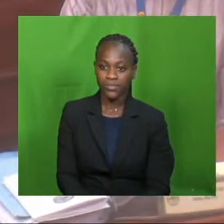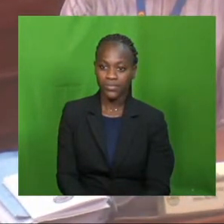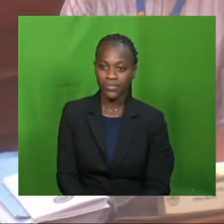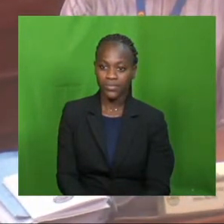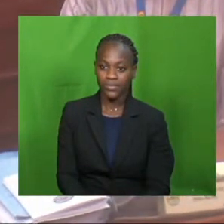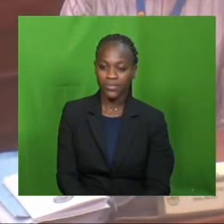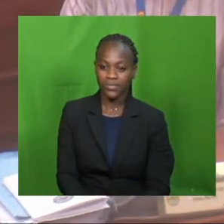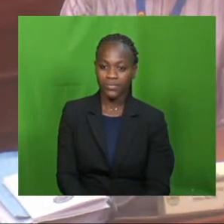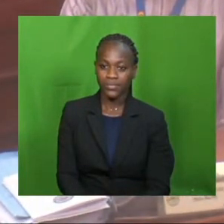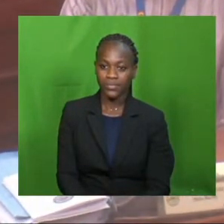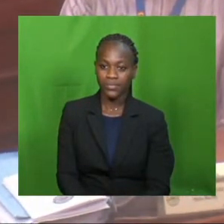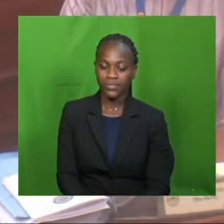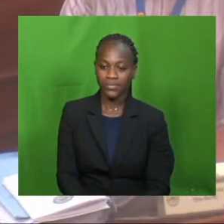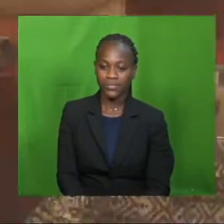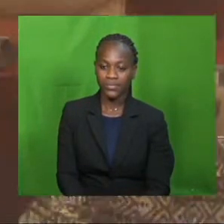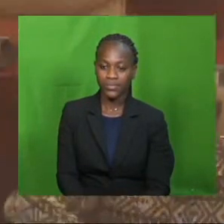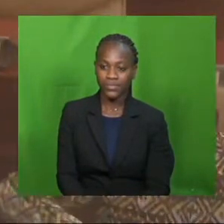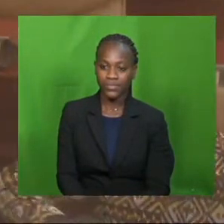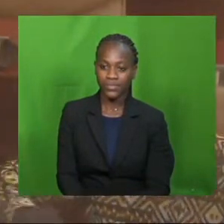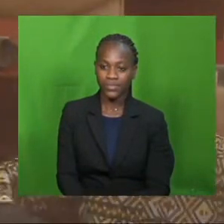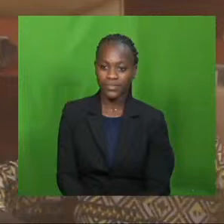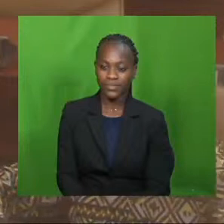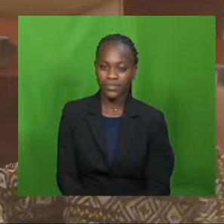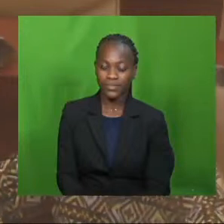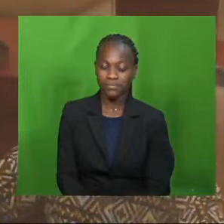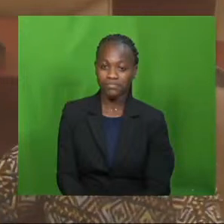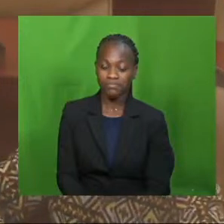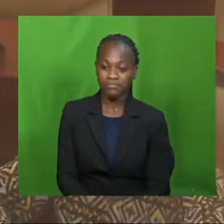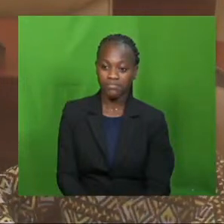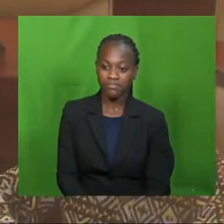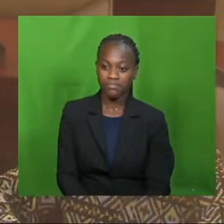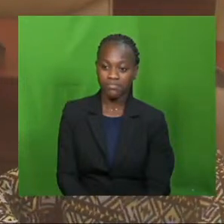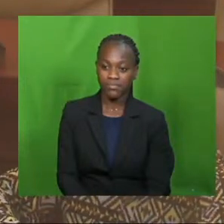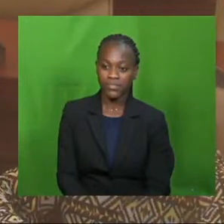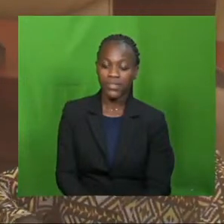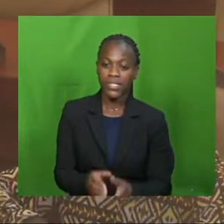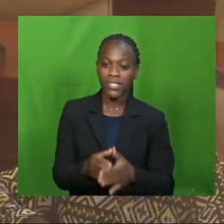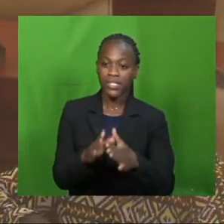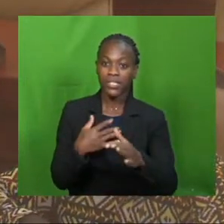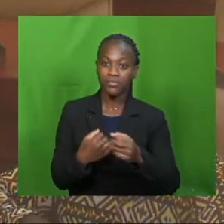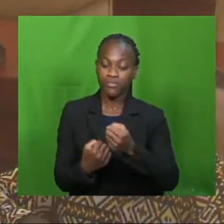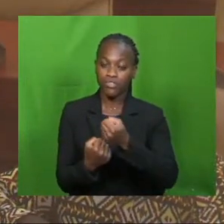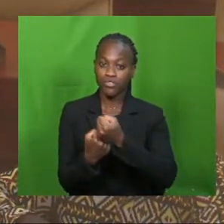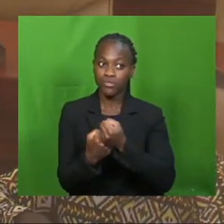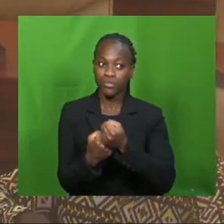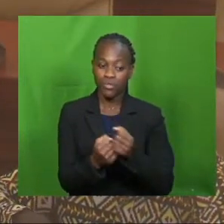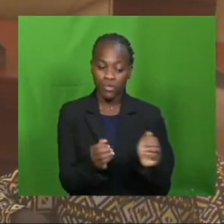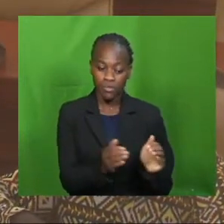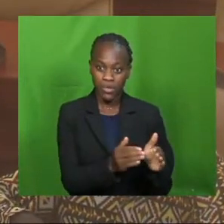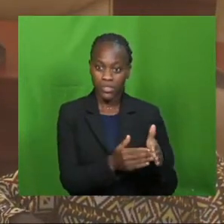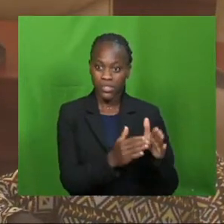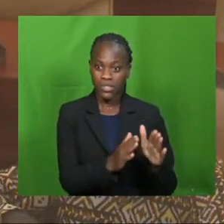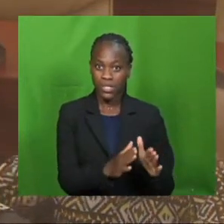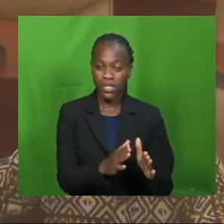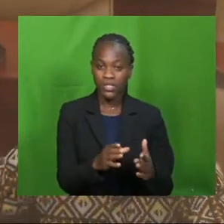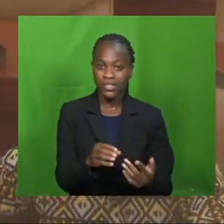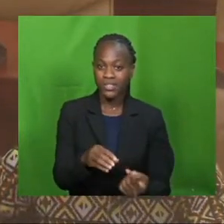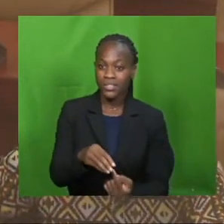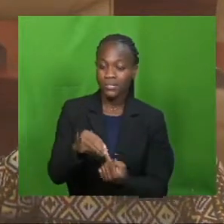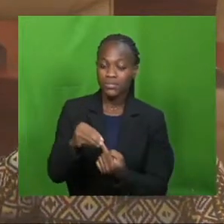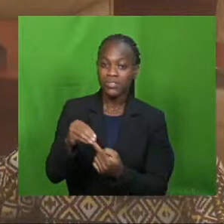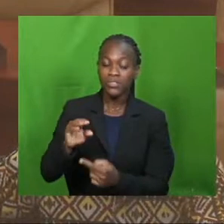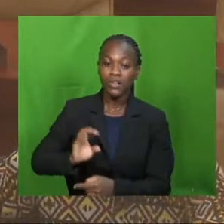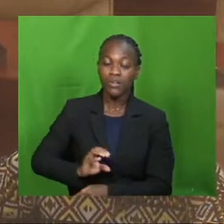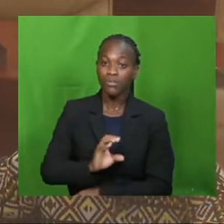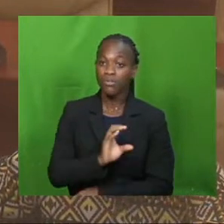Yes, leader. Speaker, just to assist the respected minority leader, it was a special